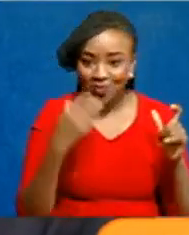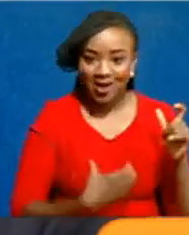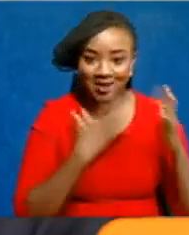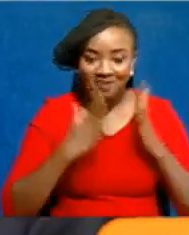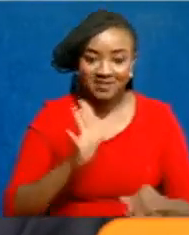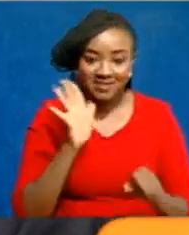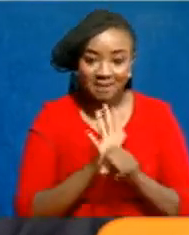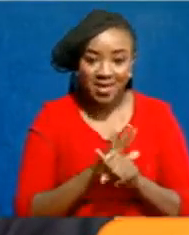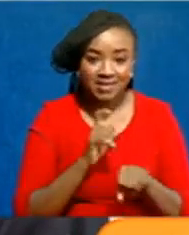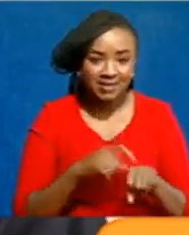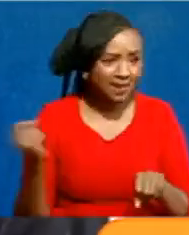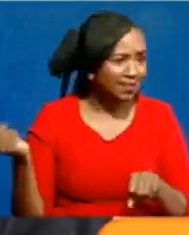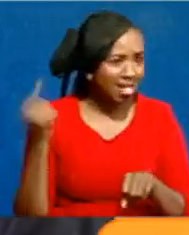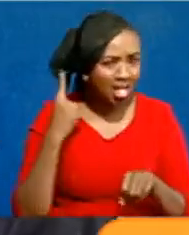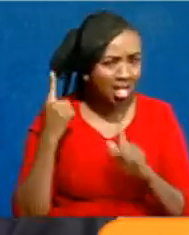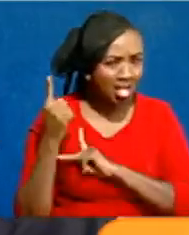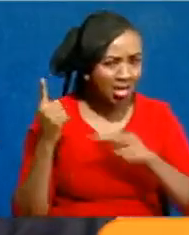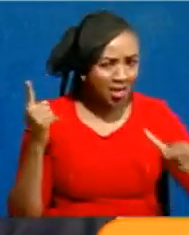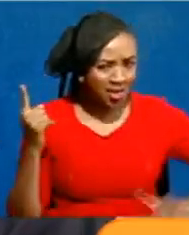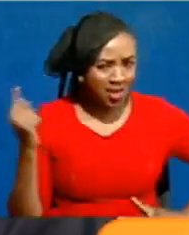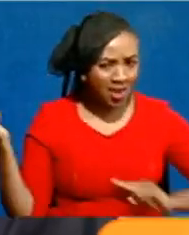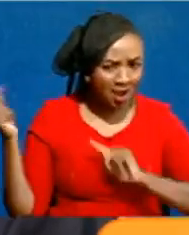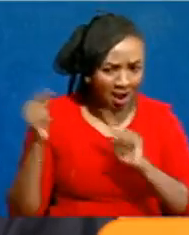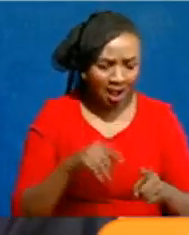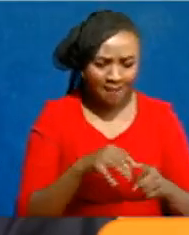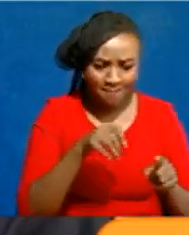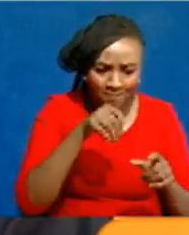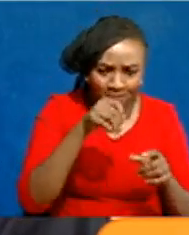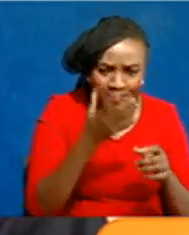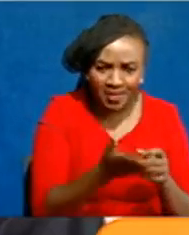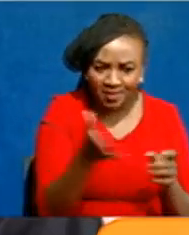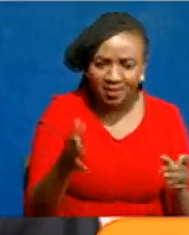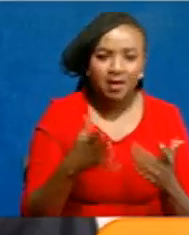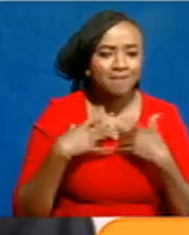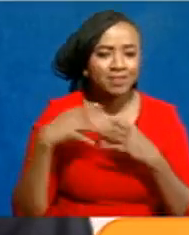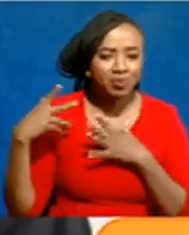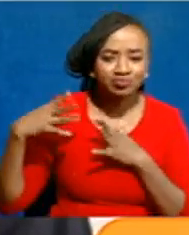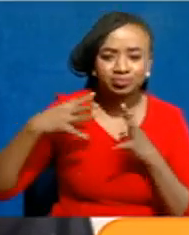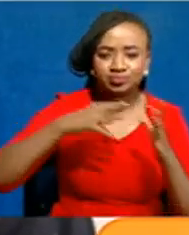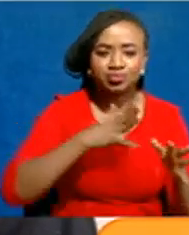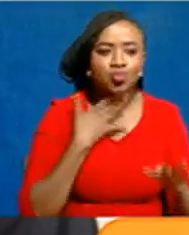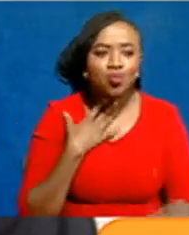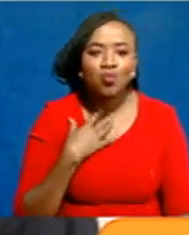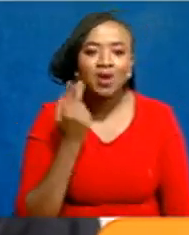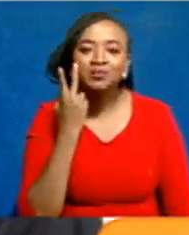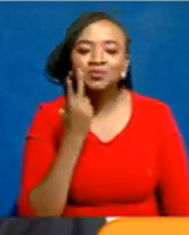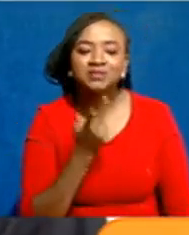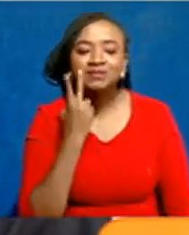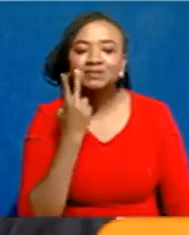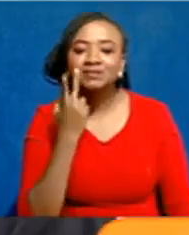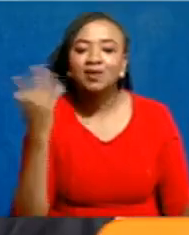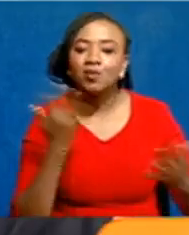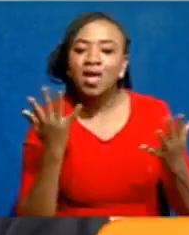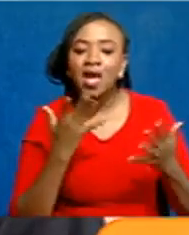kwamba mfalme mwenyewe alifika Kuruwitu na kupanda matumbawe. Kwa hivyo wageni hufika kuangalia na kuona yale matumbawe